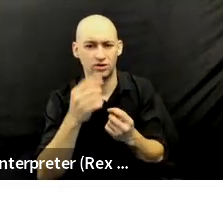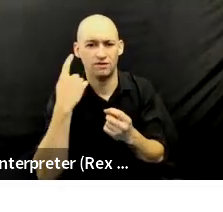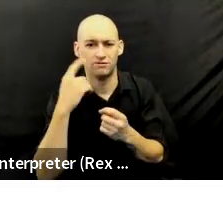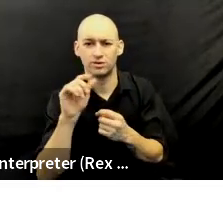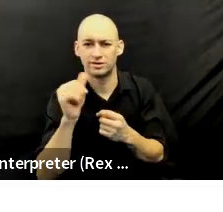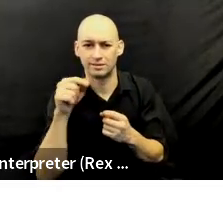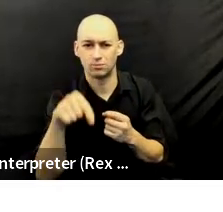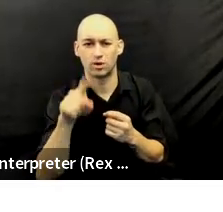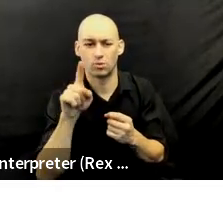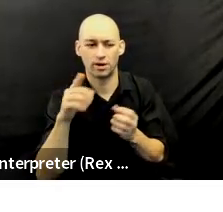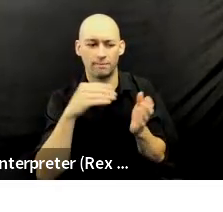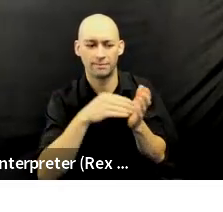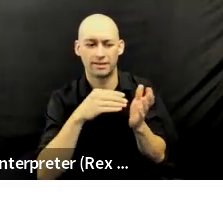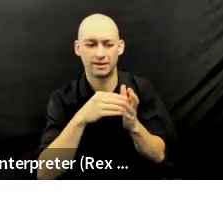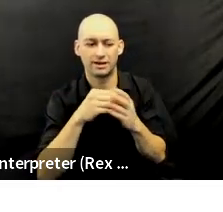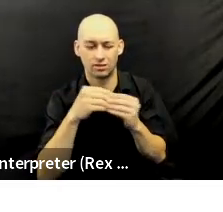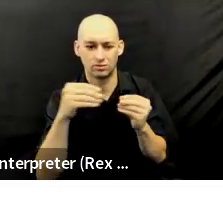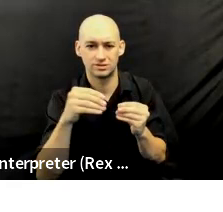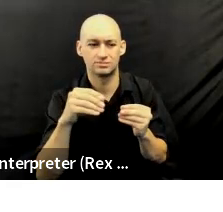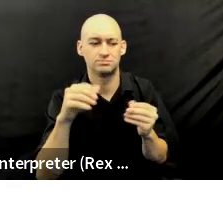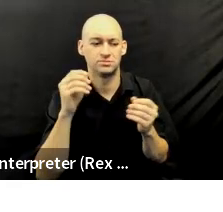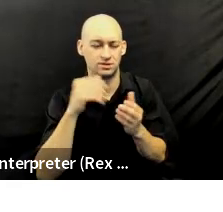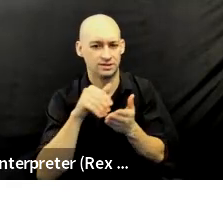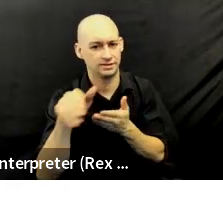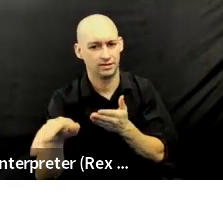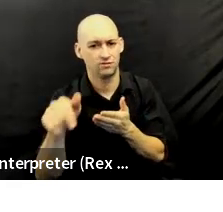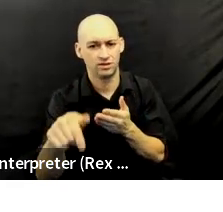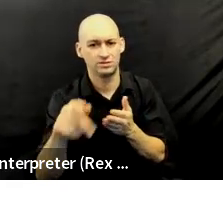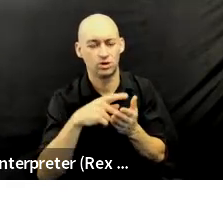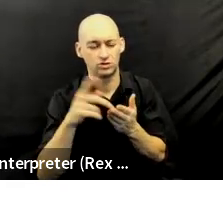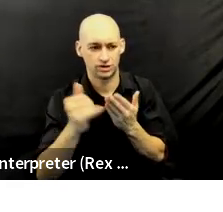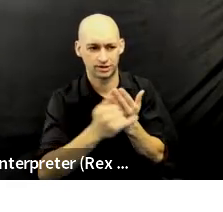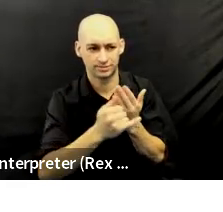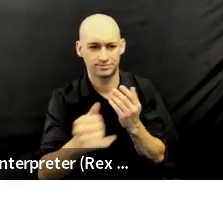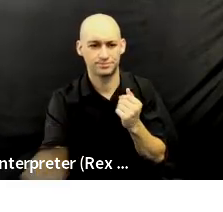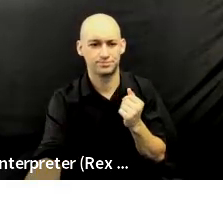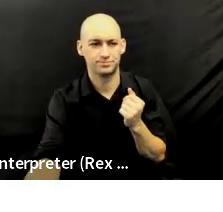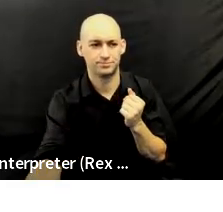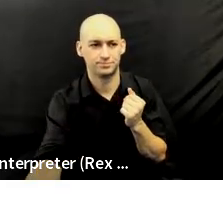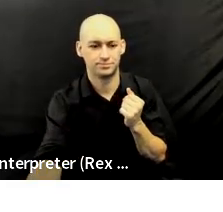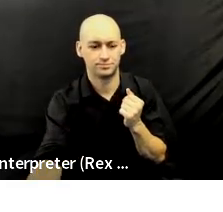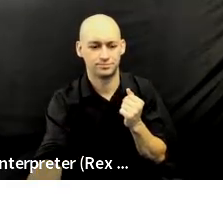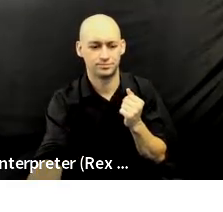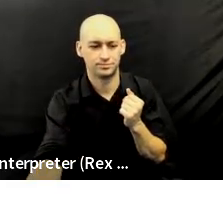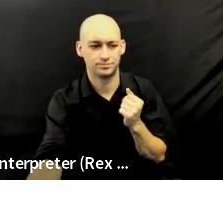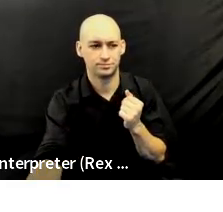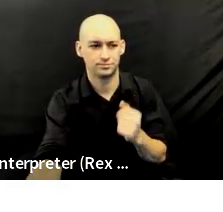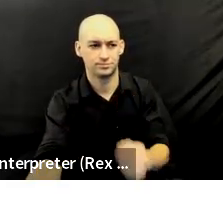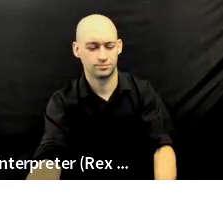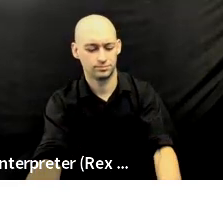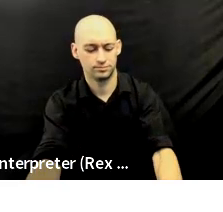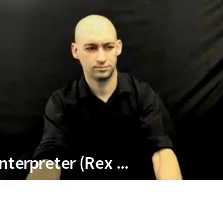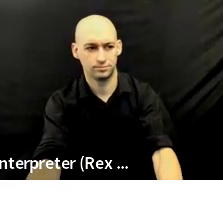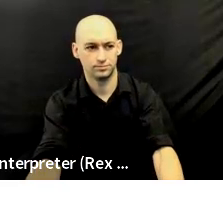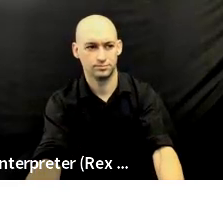and ultimately deliver this project. I already mentioned Dina Altowanzi, but the last